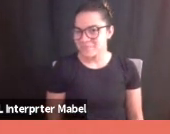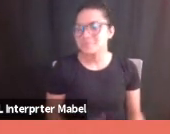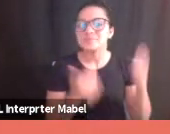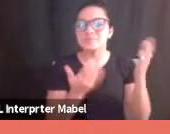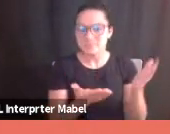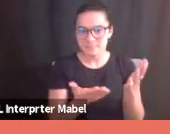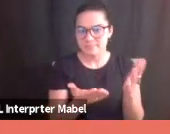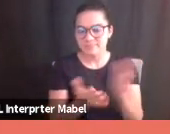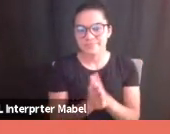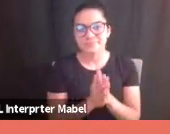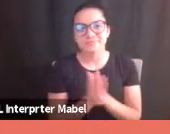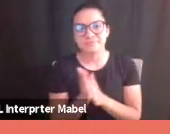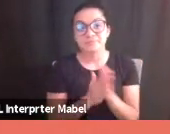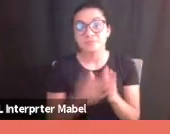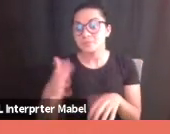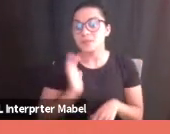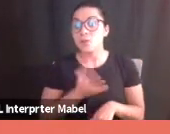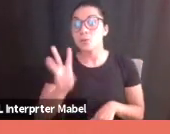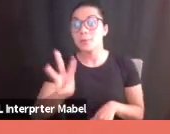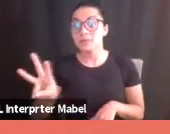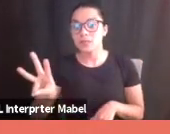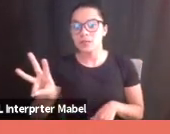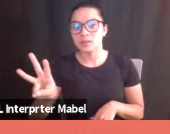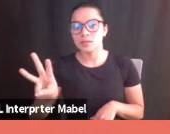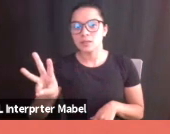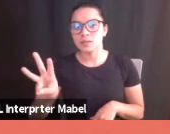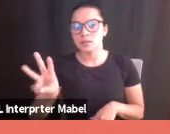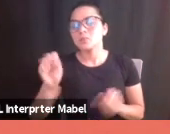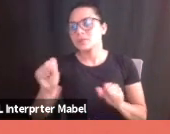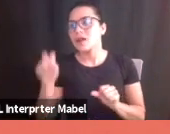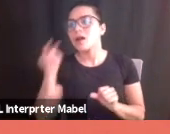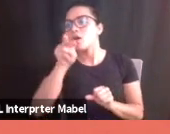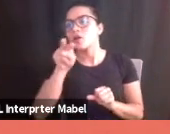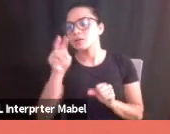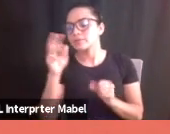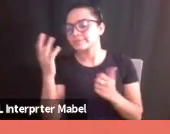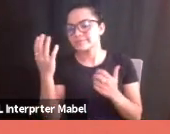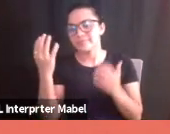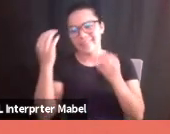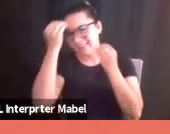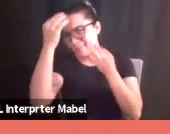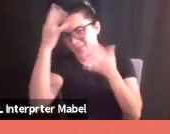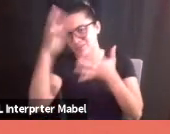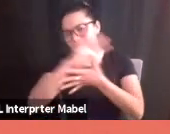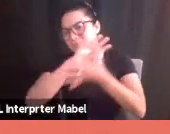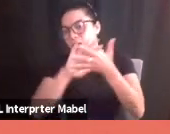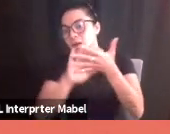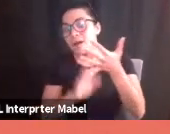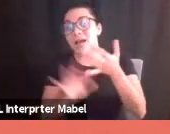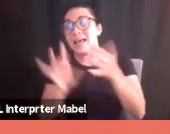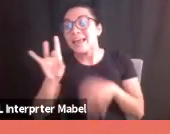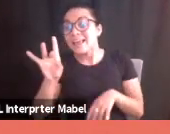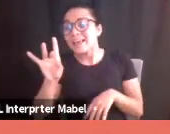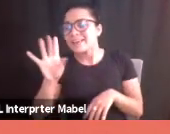So on the website, you can find information, as we said, about all of the organizations who are involved, the